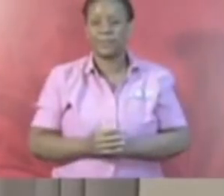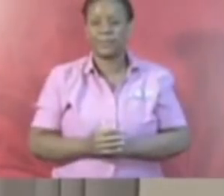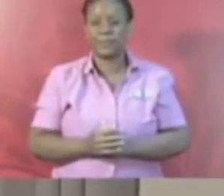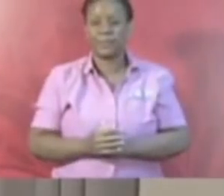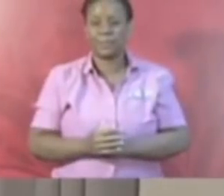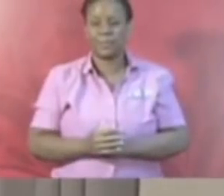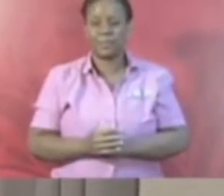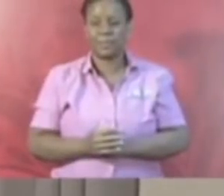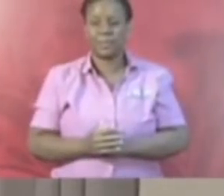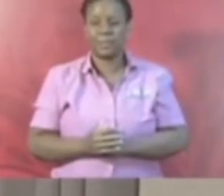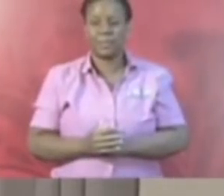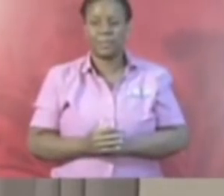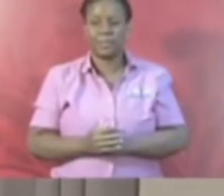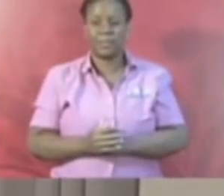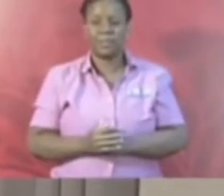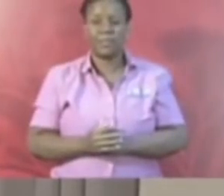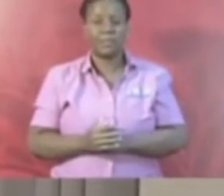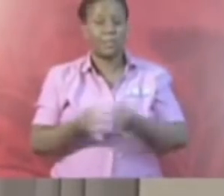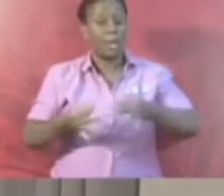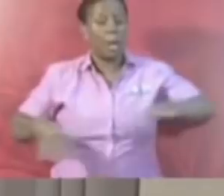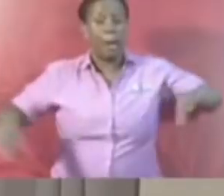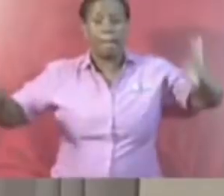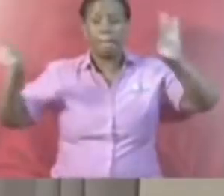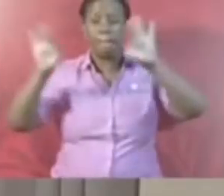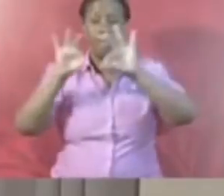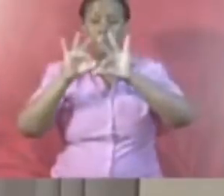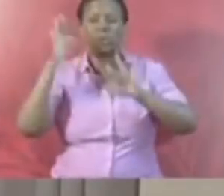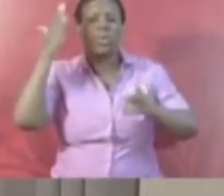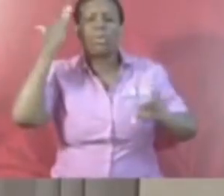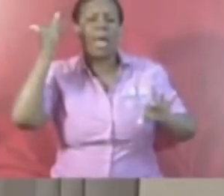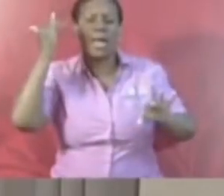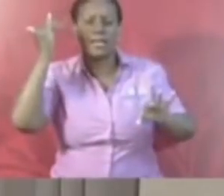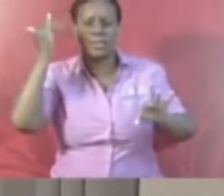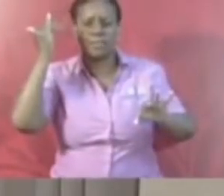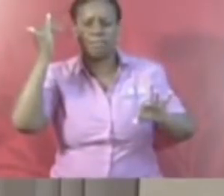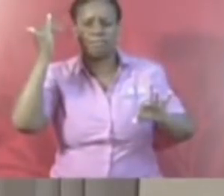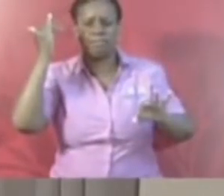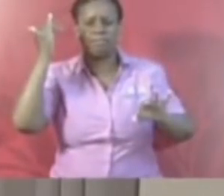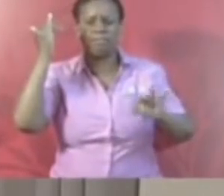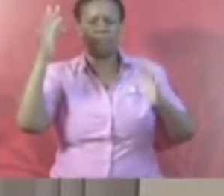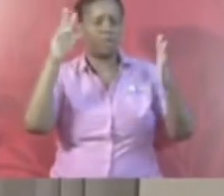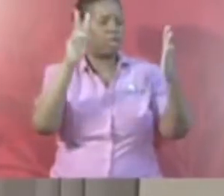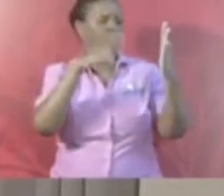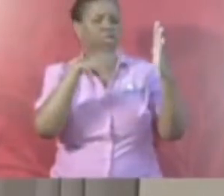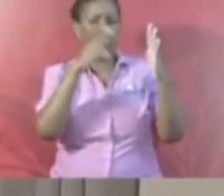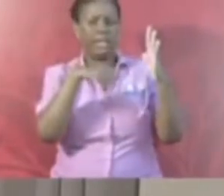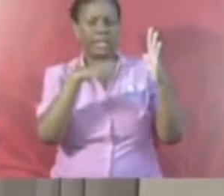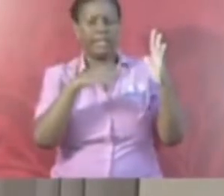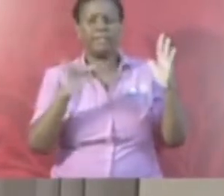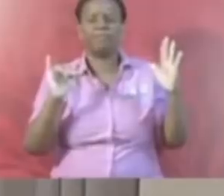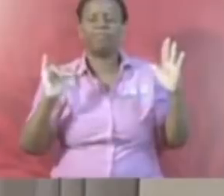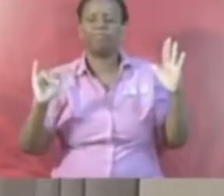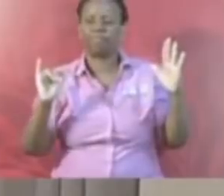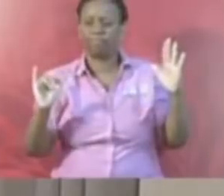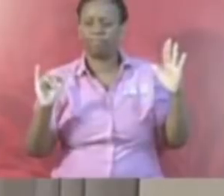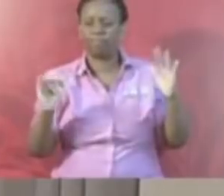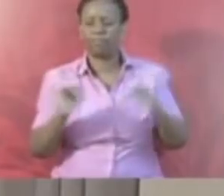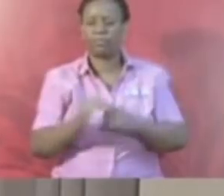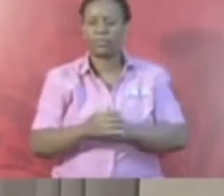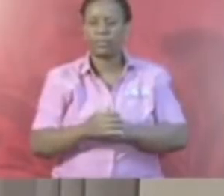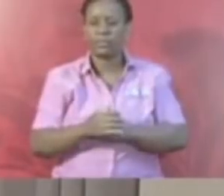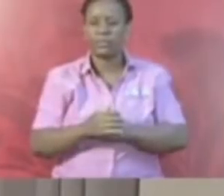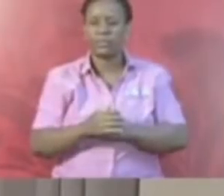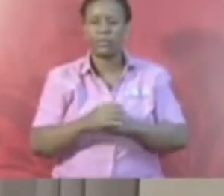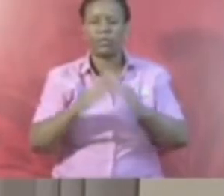And the importance of this will become clear as I leave on the face shield, because Regulation